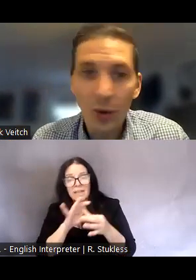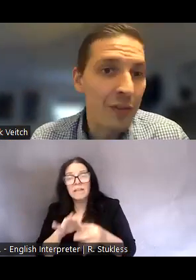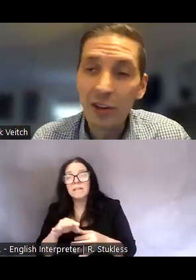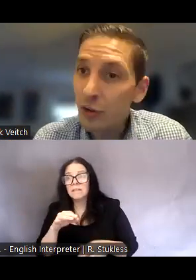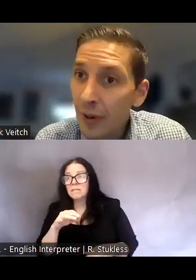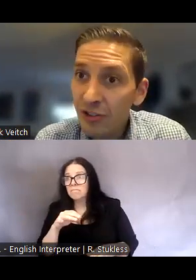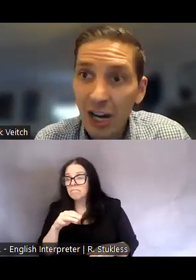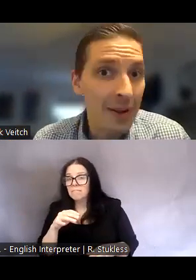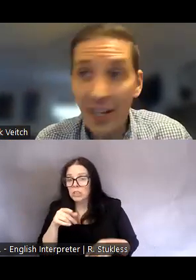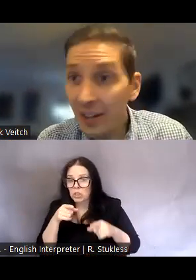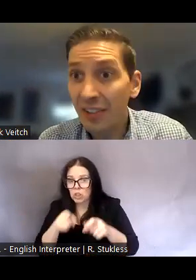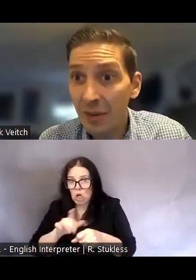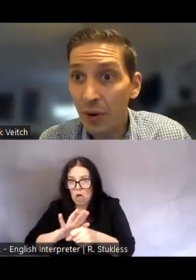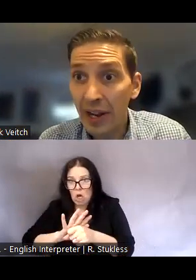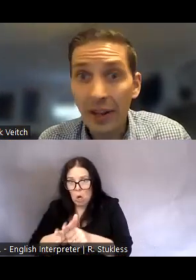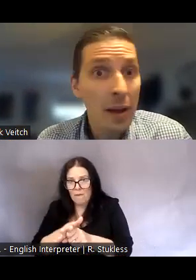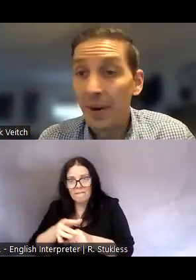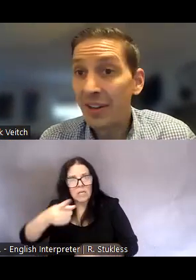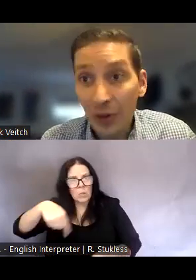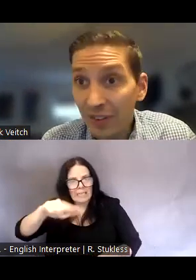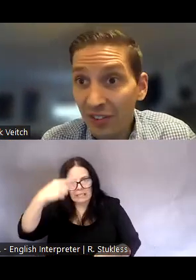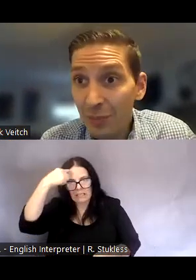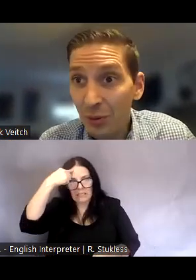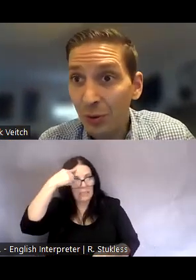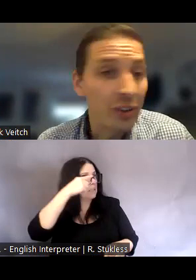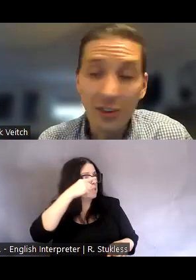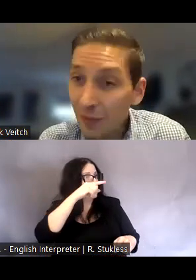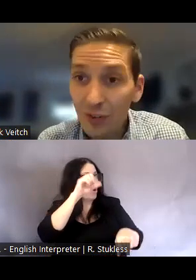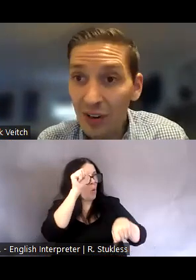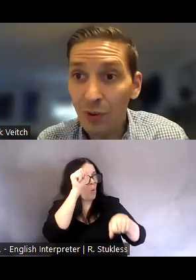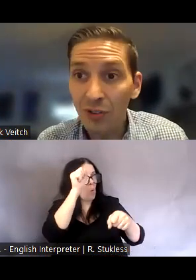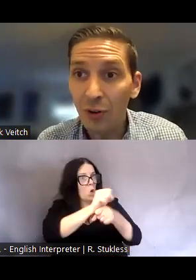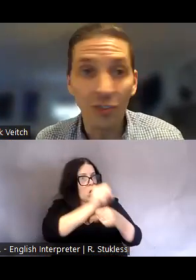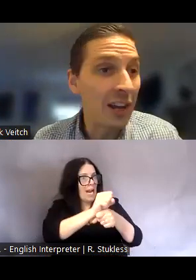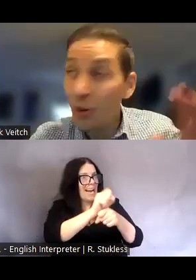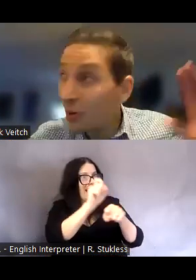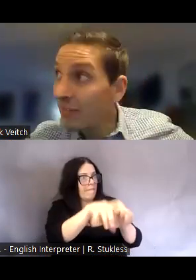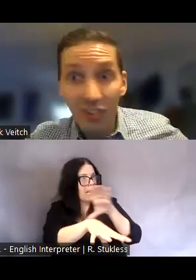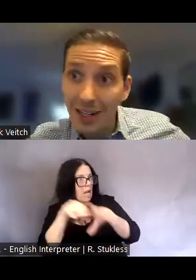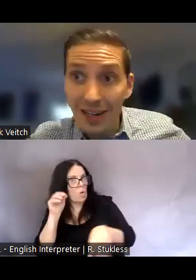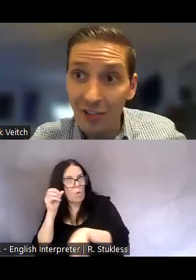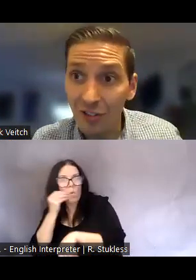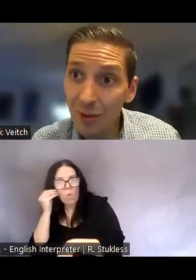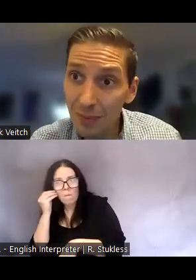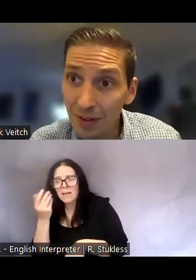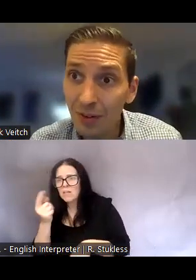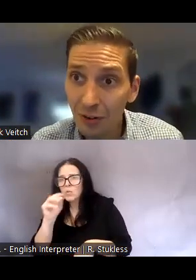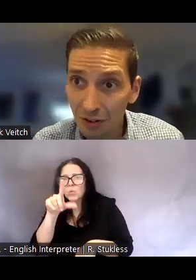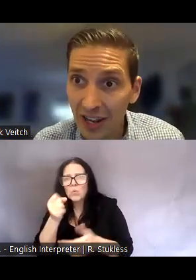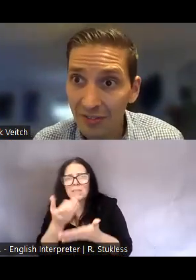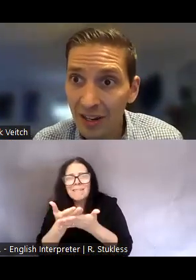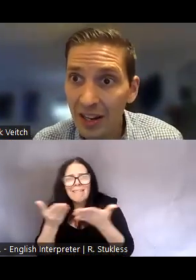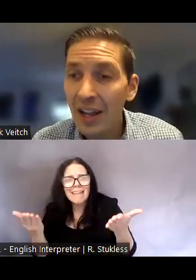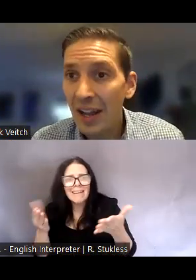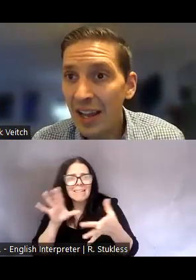request that came, well, I've got to do my job in the same way, but I don't have the same tools, I don't have the same resources, I don't have the same connections to my peer